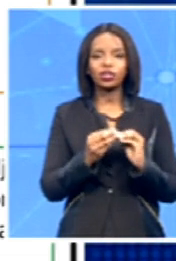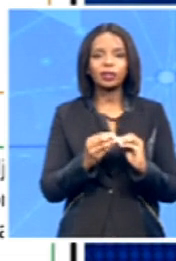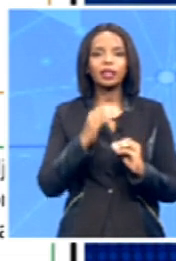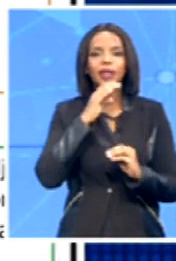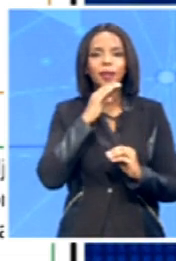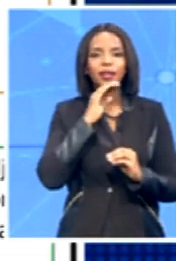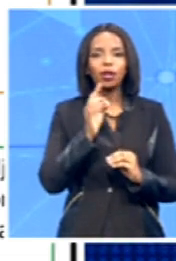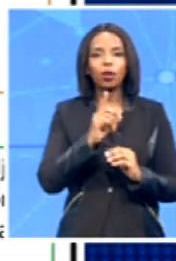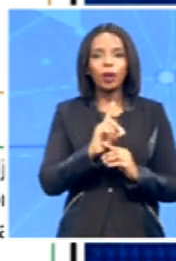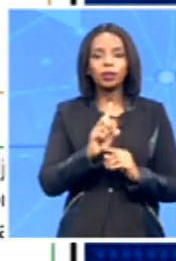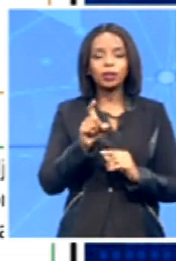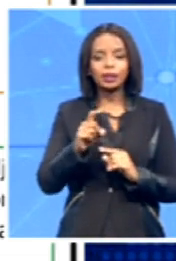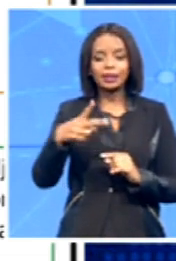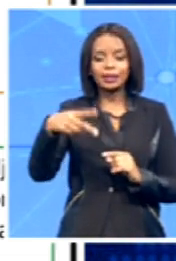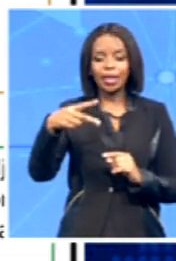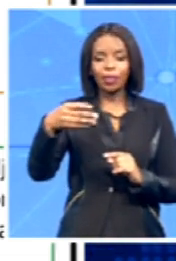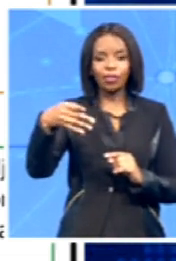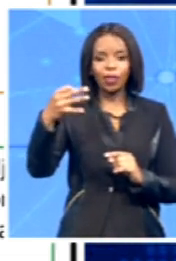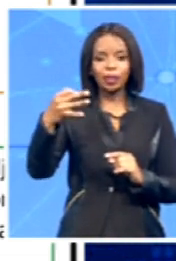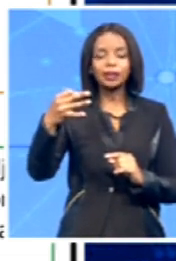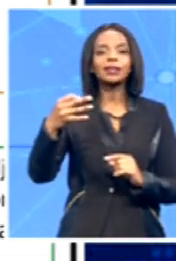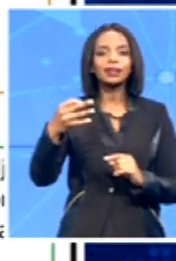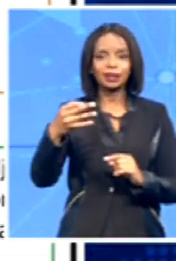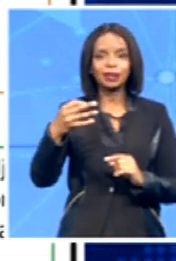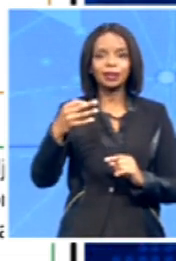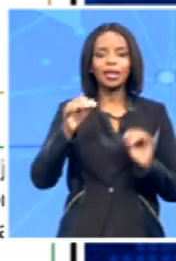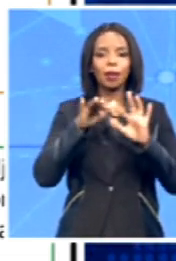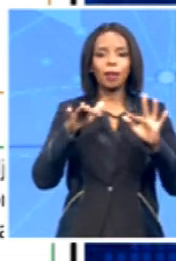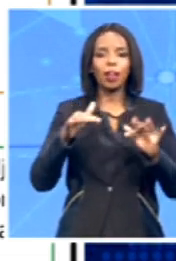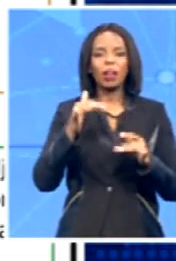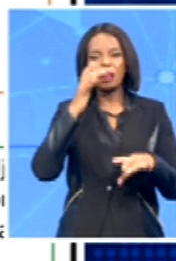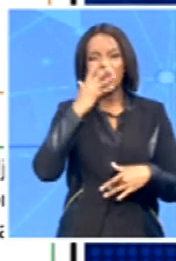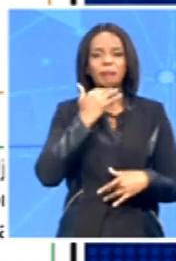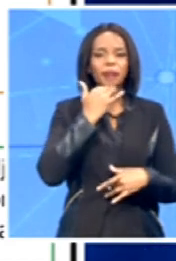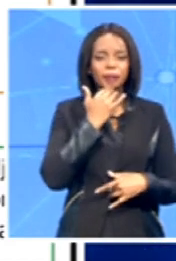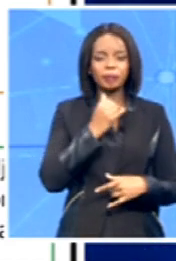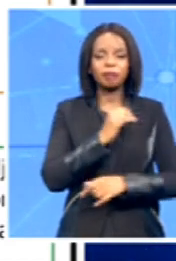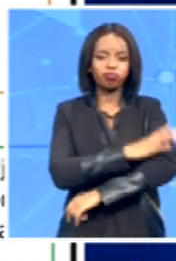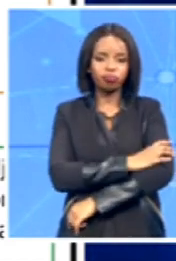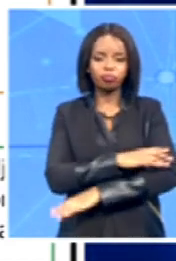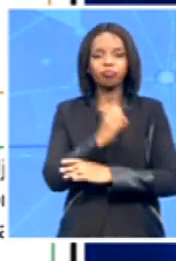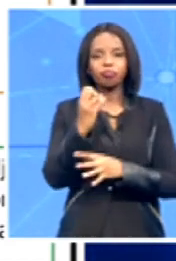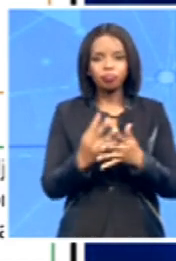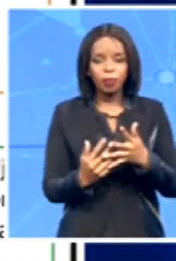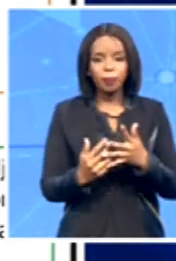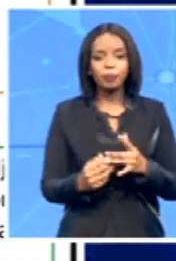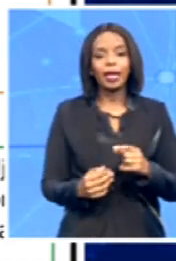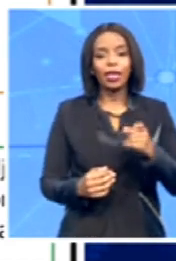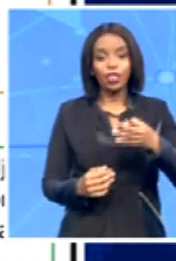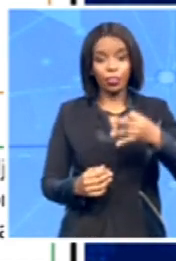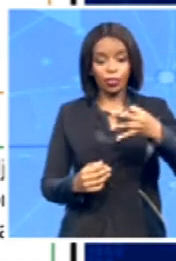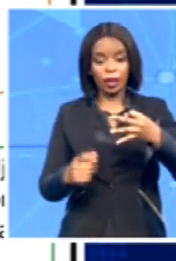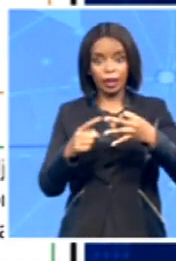is age, sex, comorbidity, sub-district. And in that, we've looked the third wave compared to the fourth wave compared to